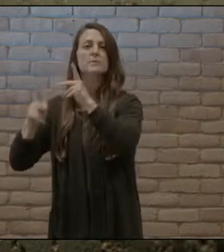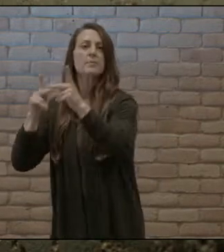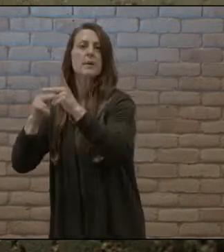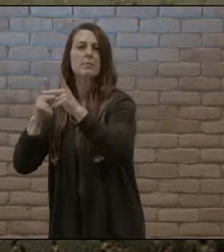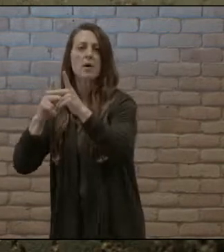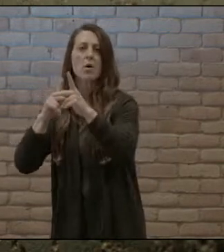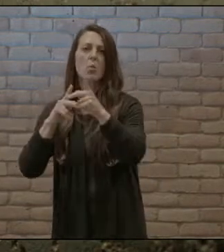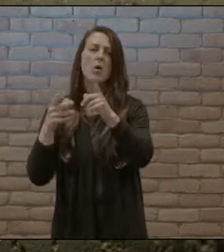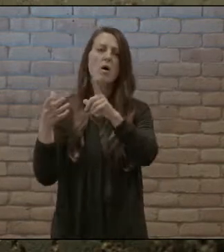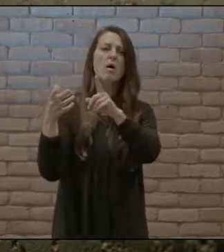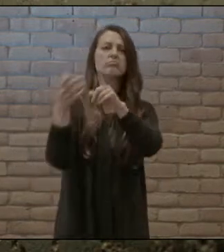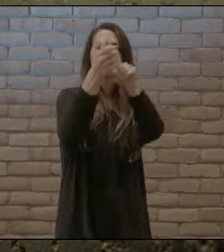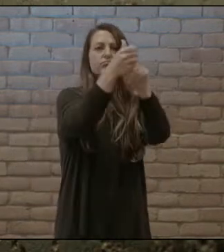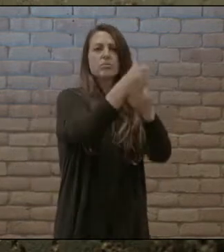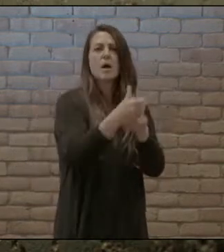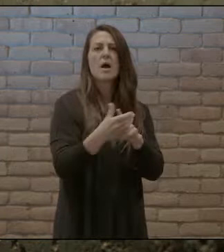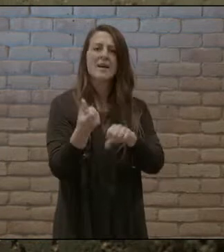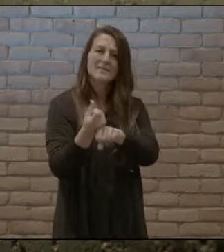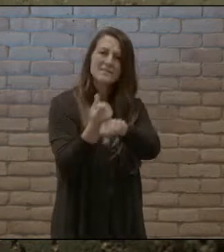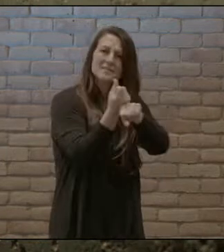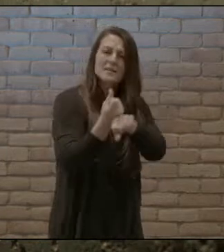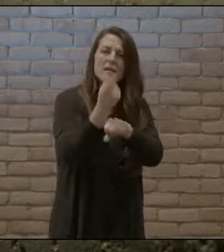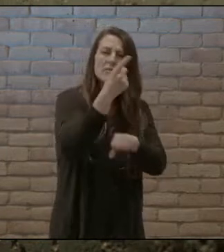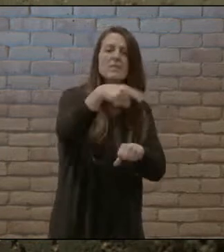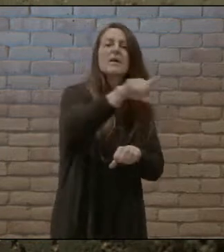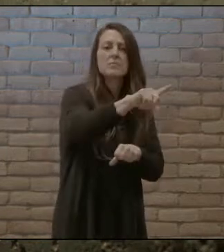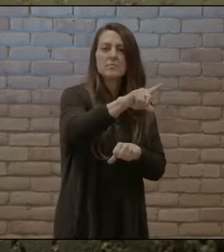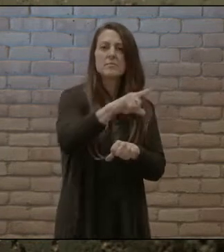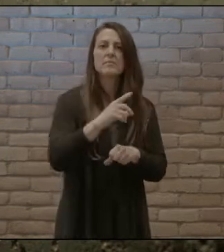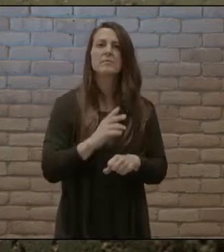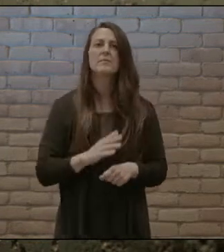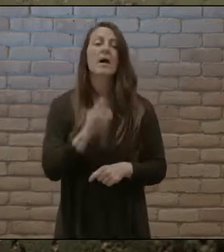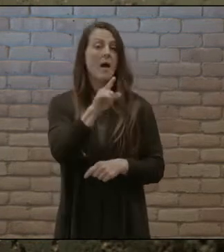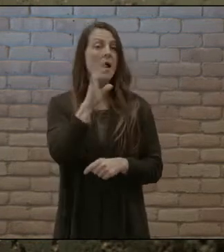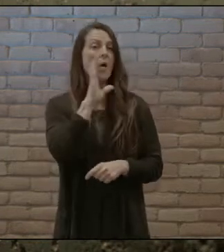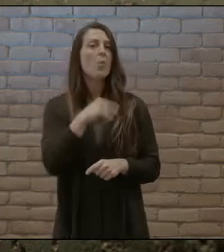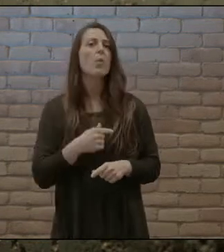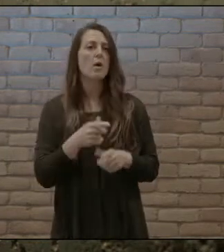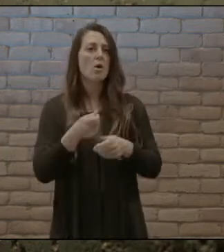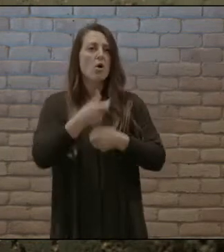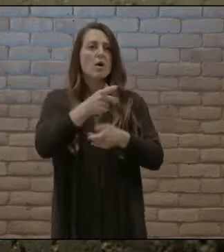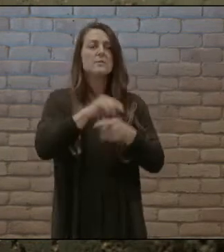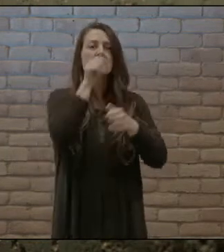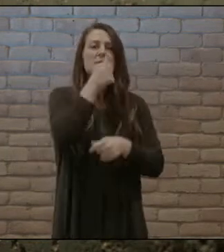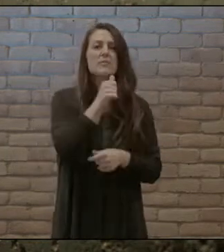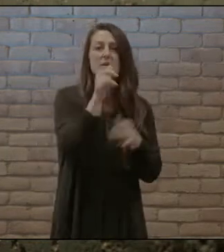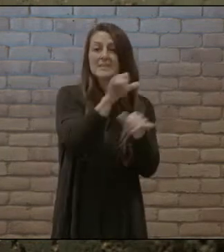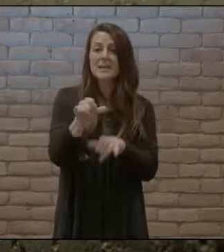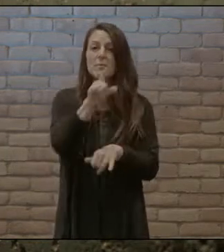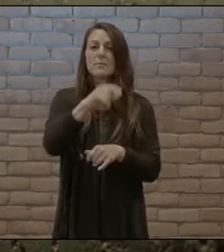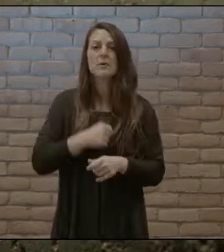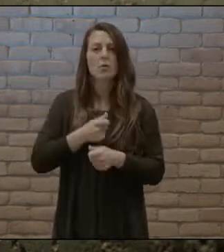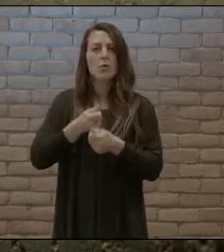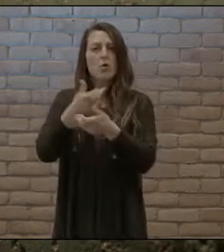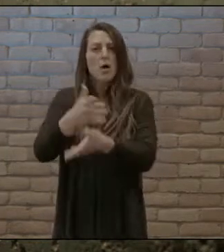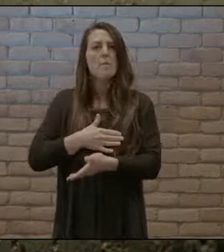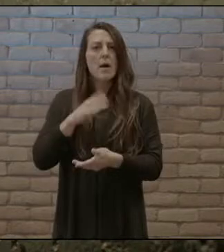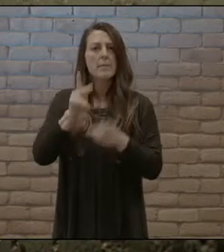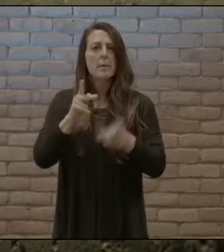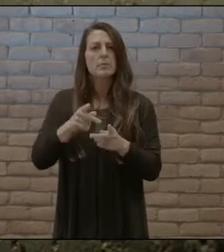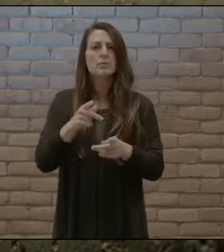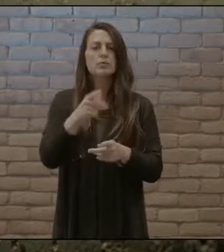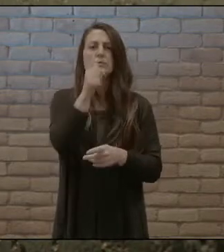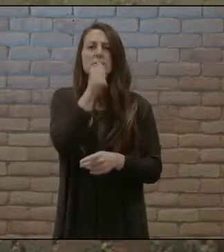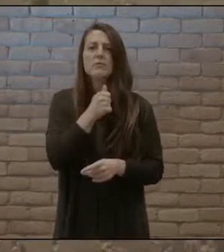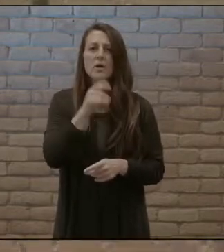in proportion to the suffering they cause my people. This is the word of the Lord. Thanks